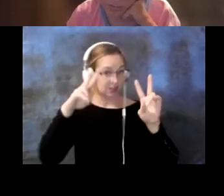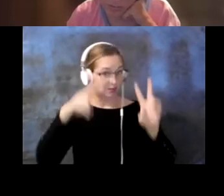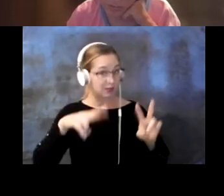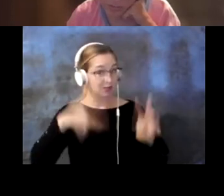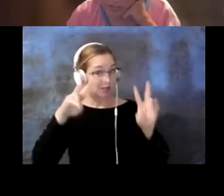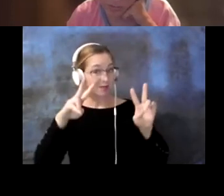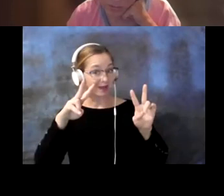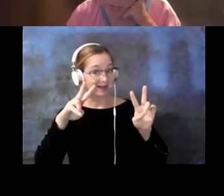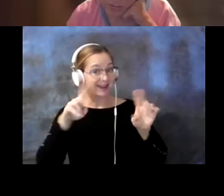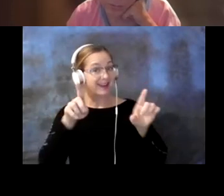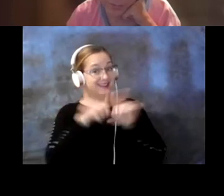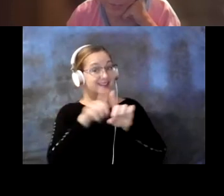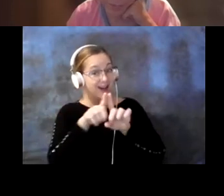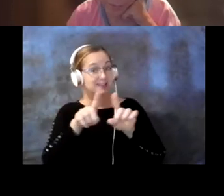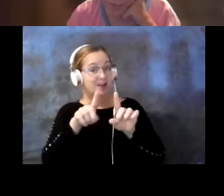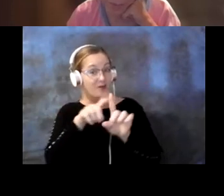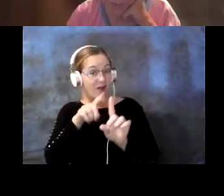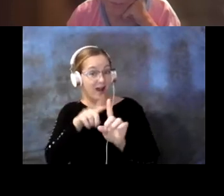of education.